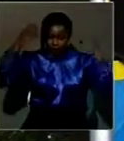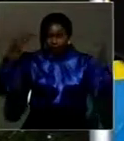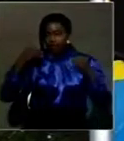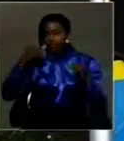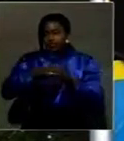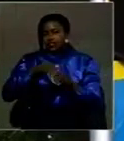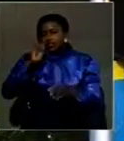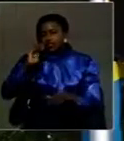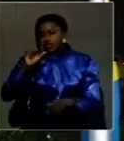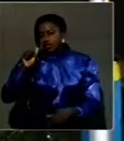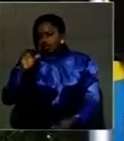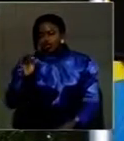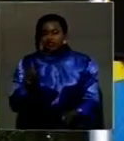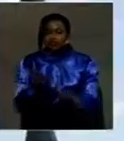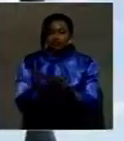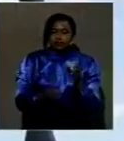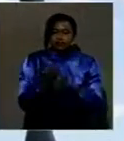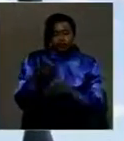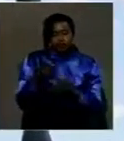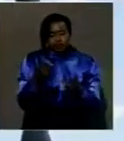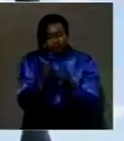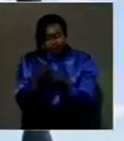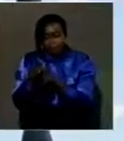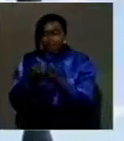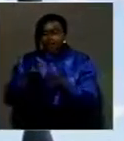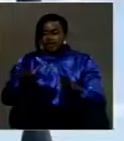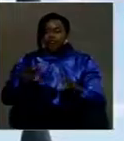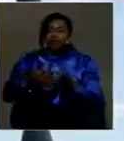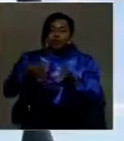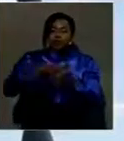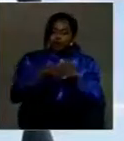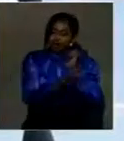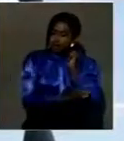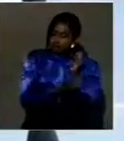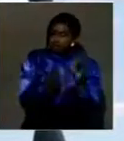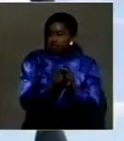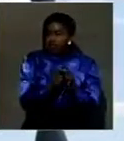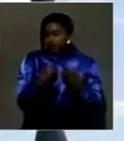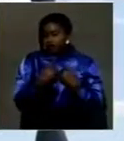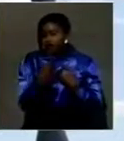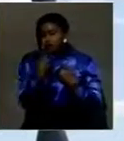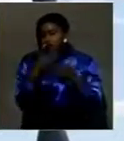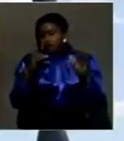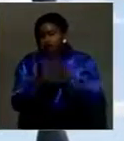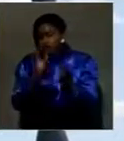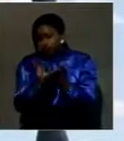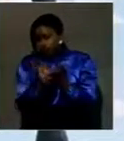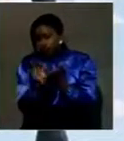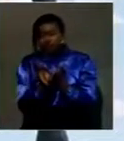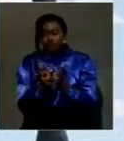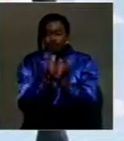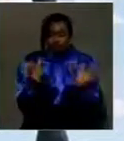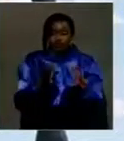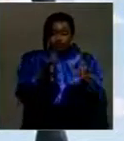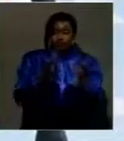EAC, the creation of a common market among the member countries, having two deputy secretary generals, the financial report of